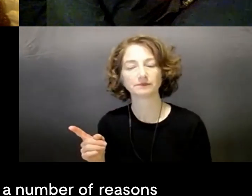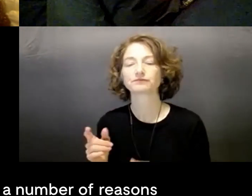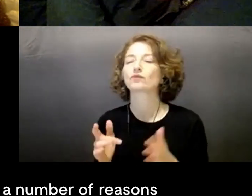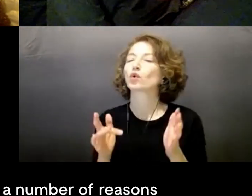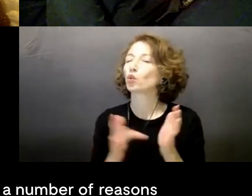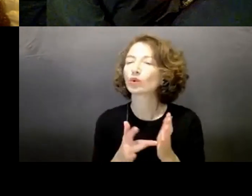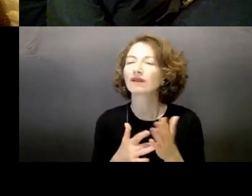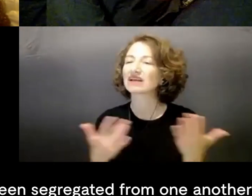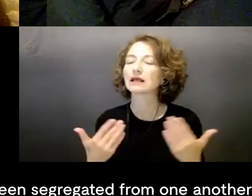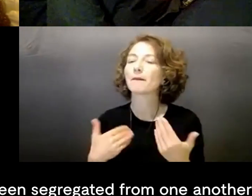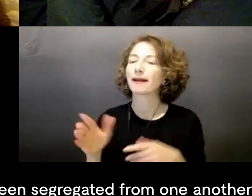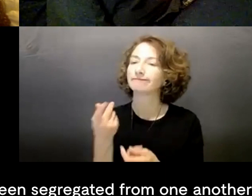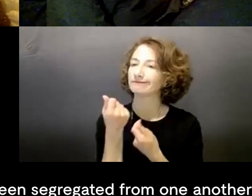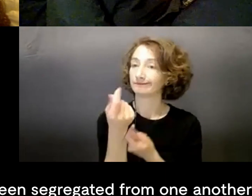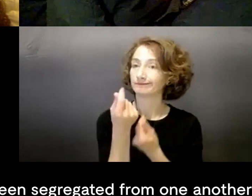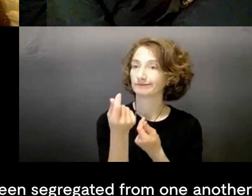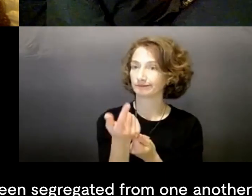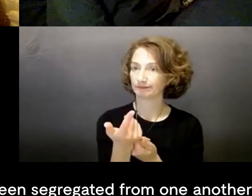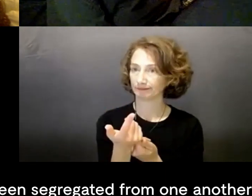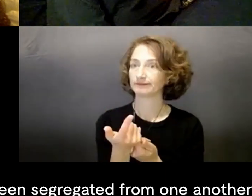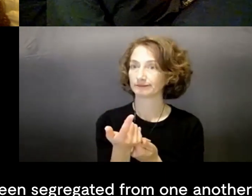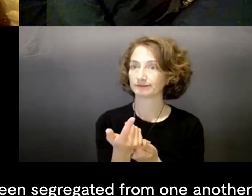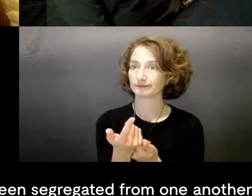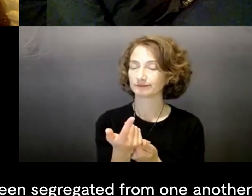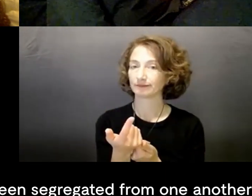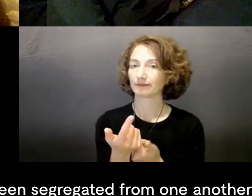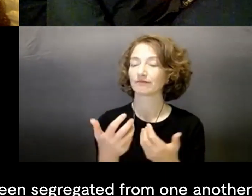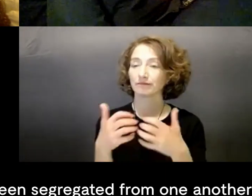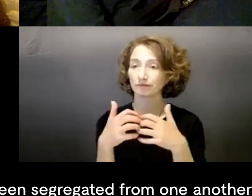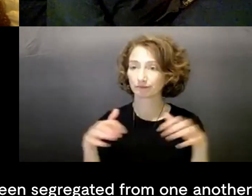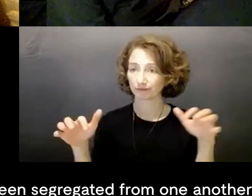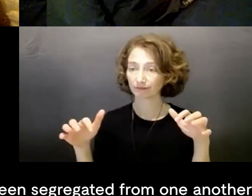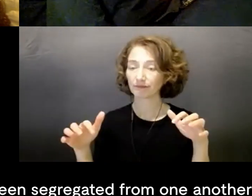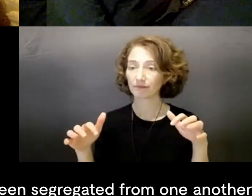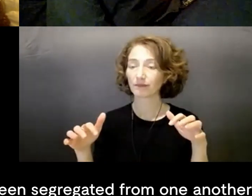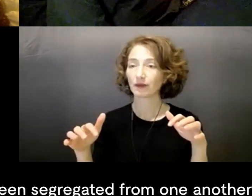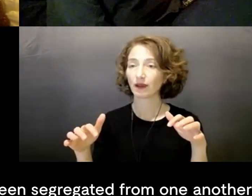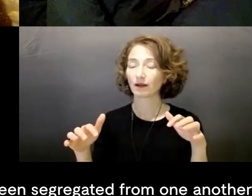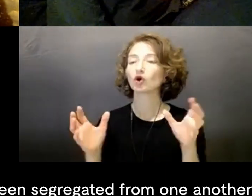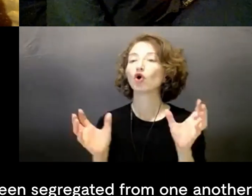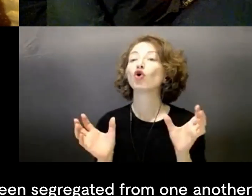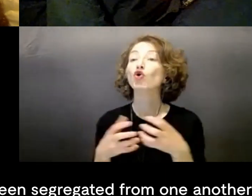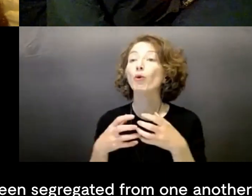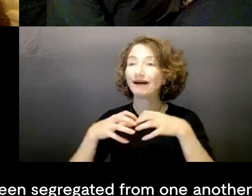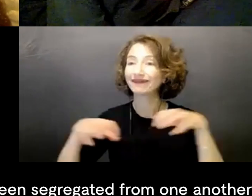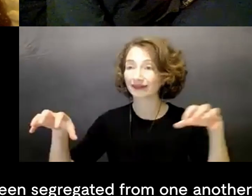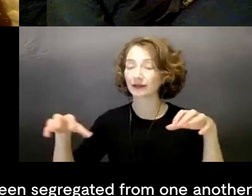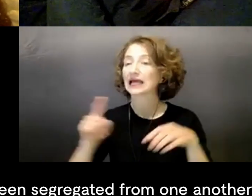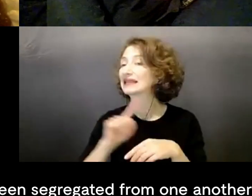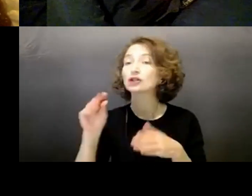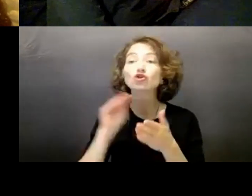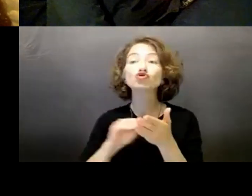materialist, really. Part of it is the way we have been segregated from one another in educational settings,